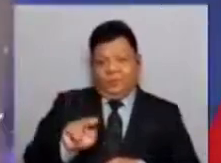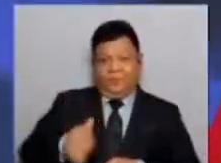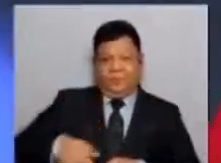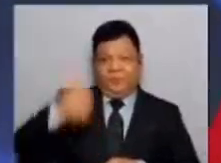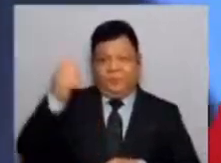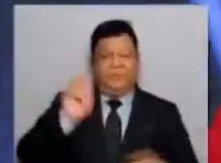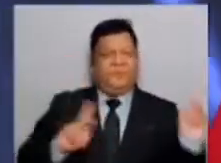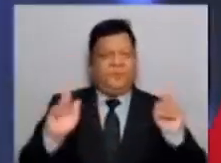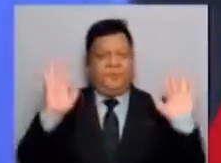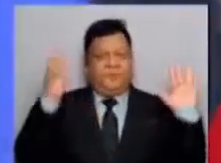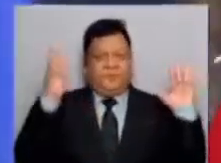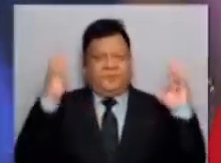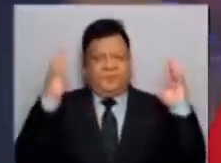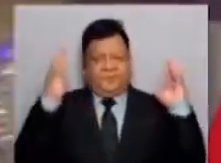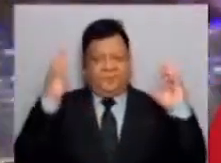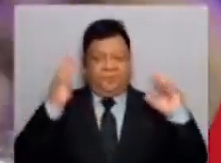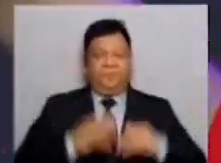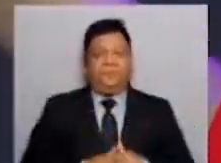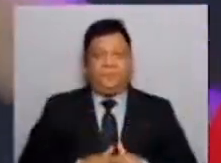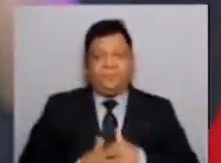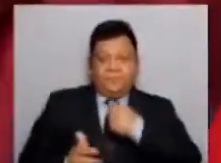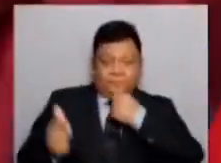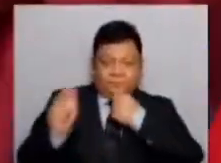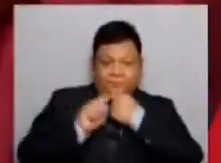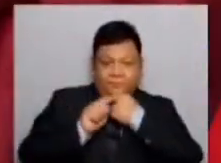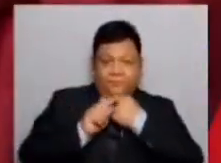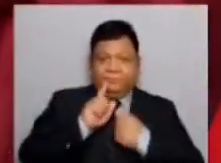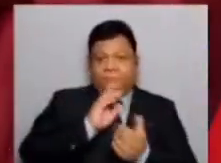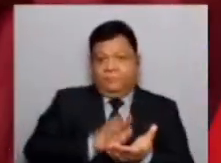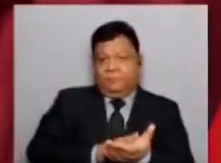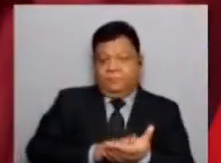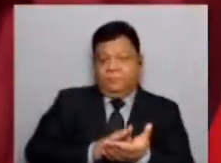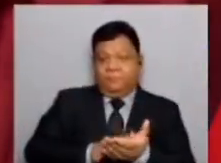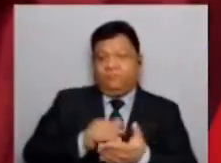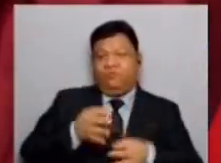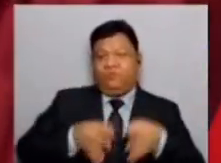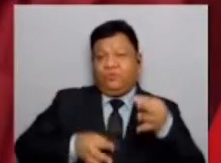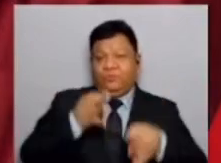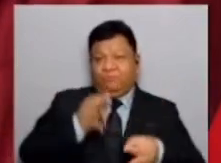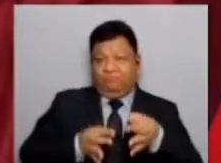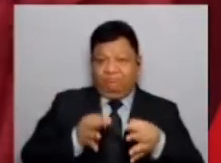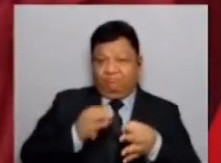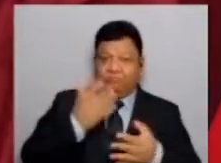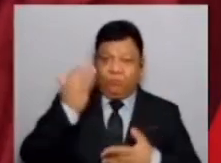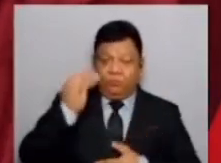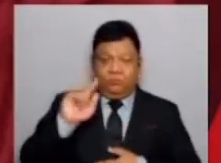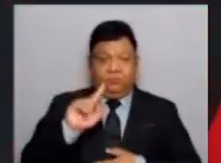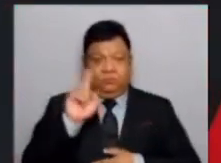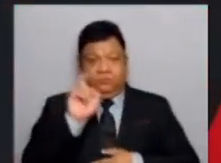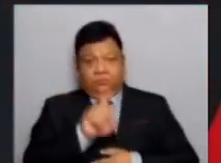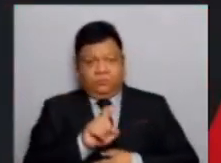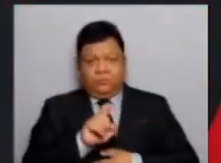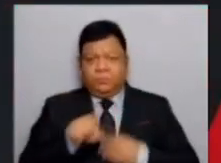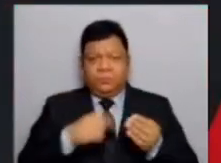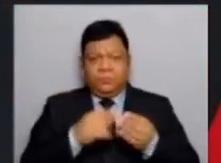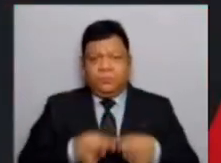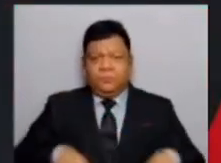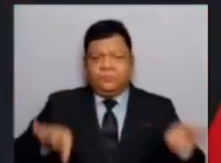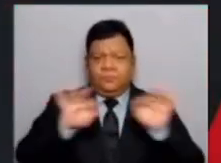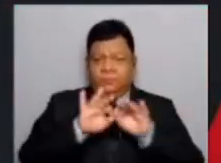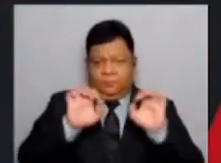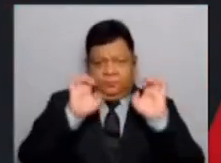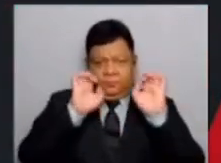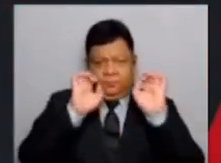Pinahangan ni Gwen ang judges nang bigyan diin niya sa question and answer portion ang kahalagahan ng edukasyon at kung paano